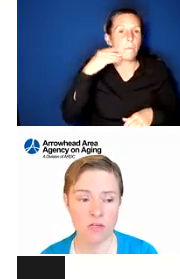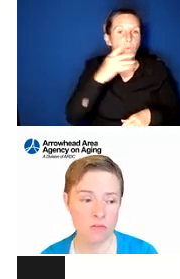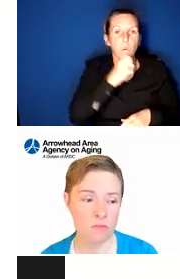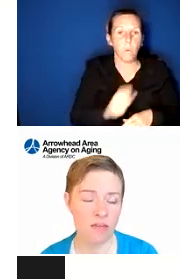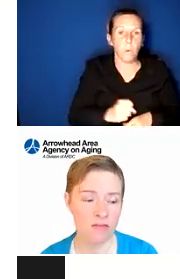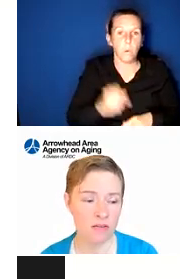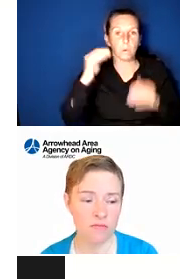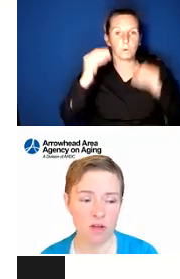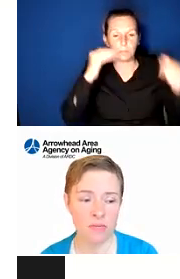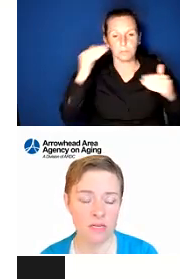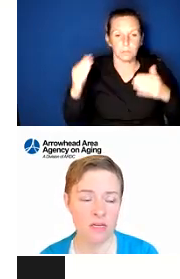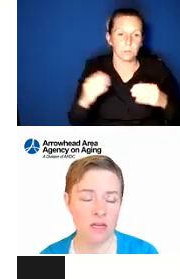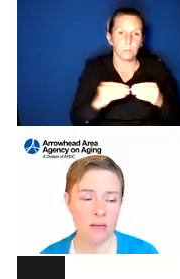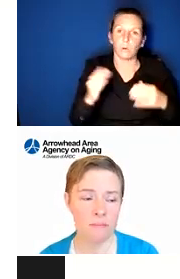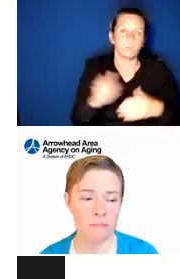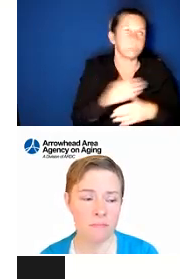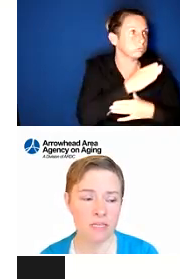the spectrum of housing,